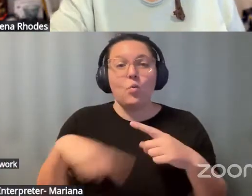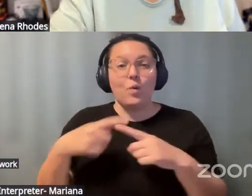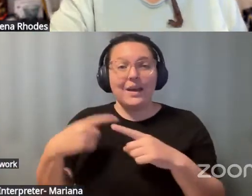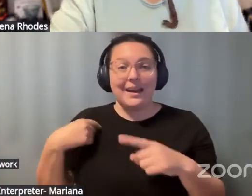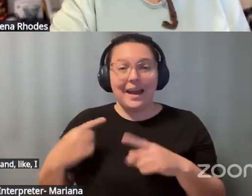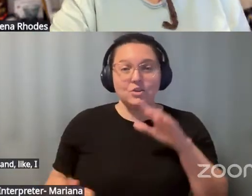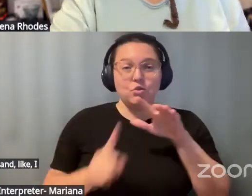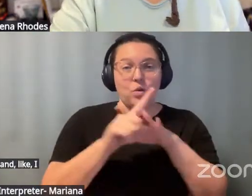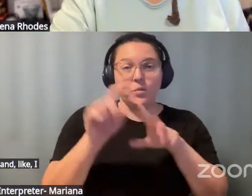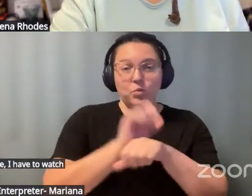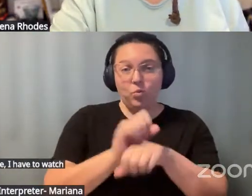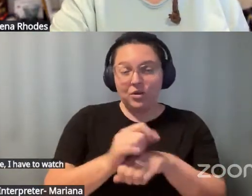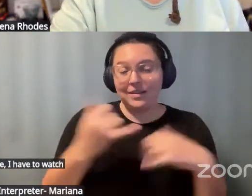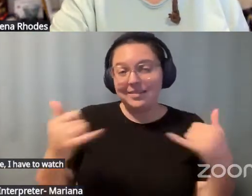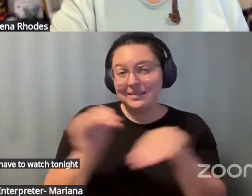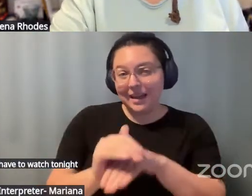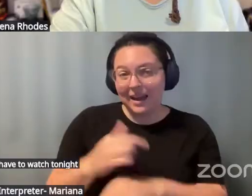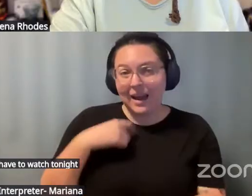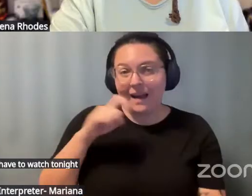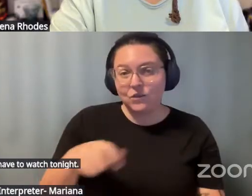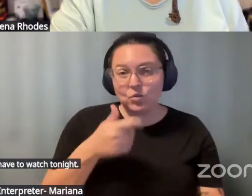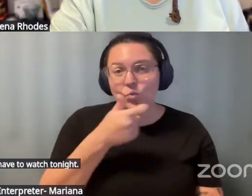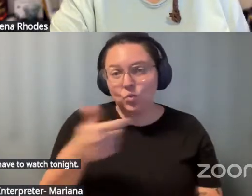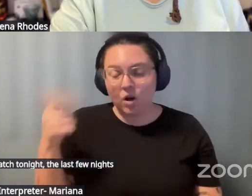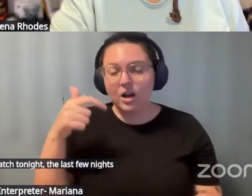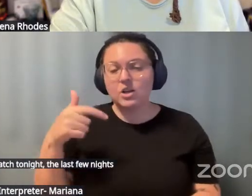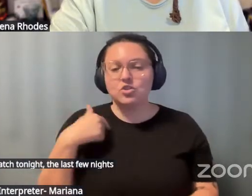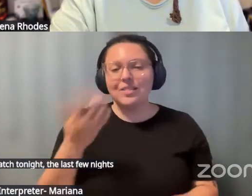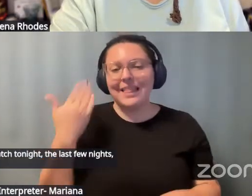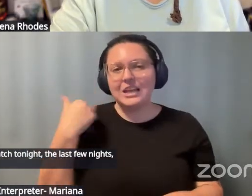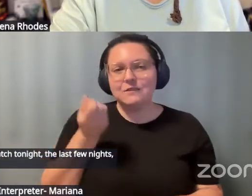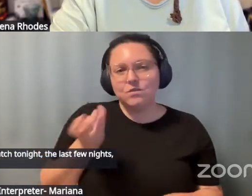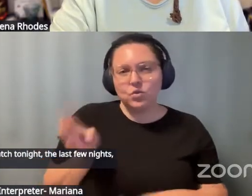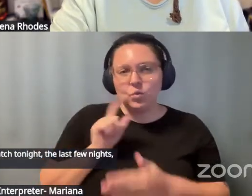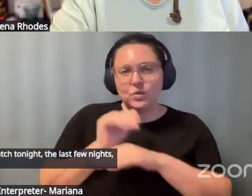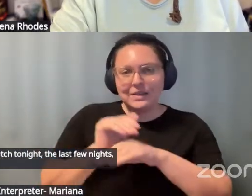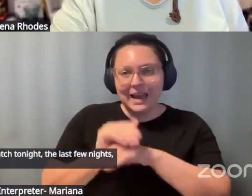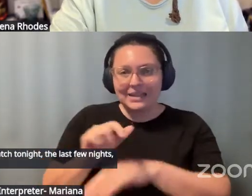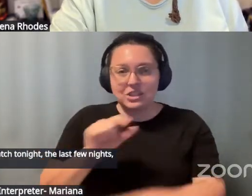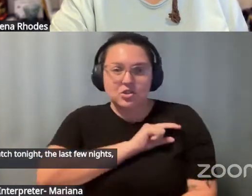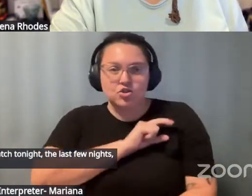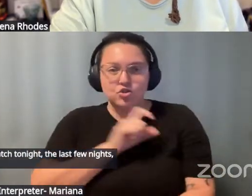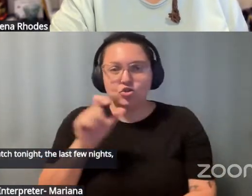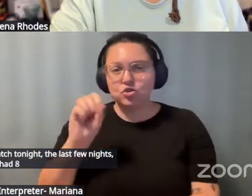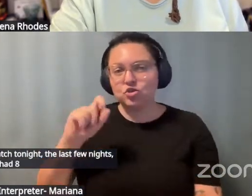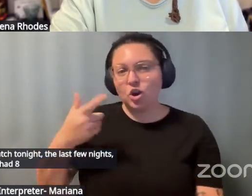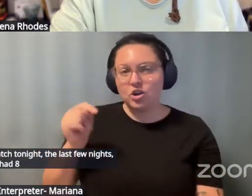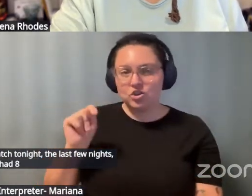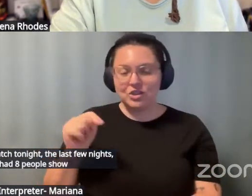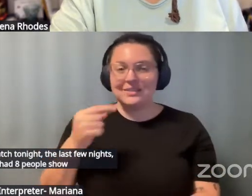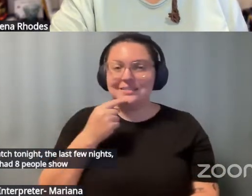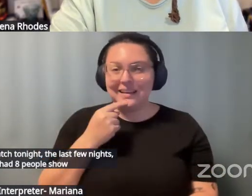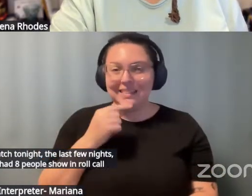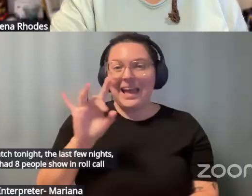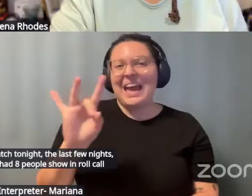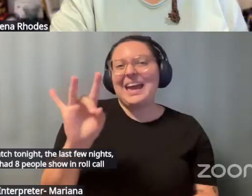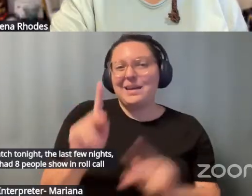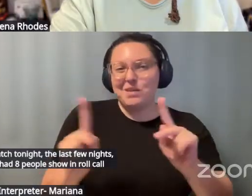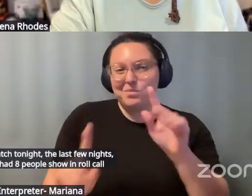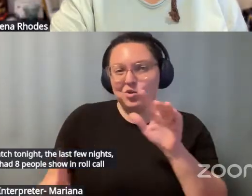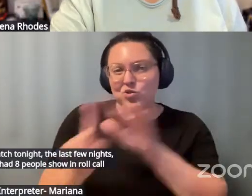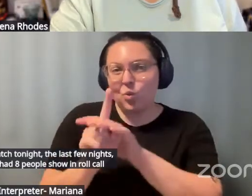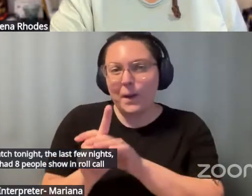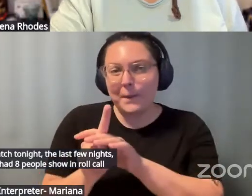to watch tonight, the last few nights, my roll call sergeant has told me that he's had 8 people show in roll call.